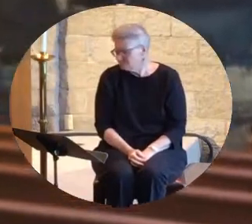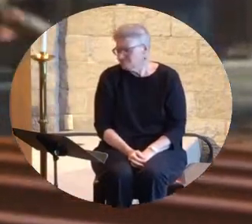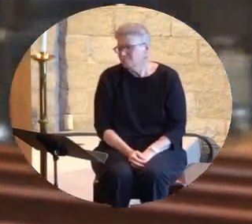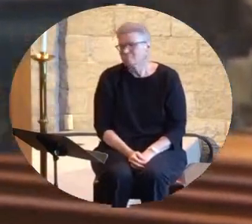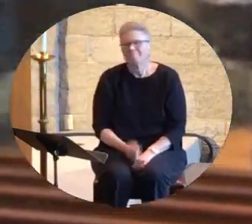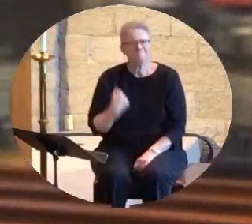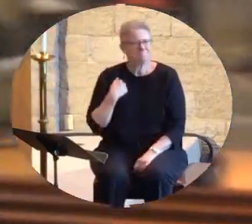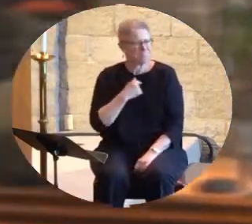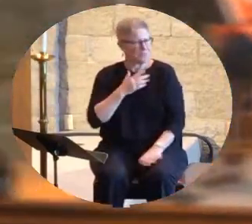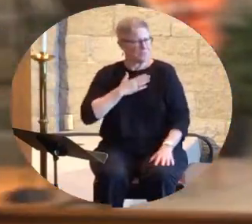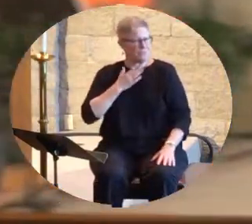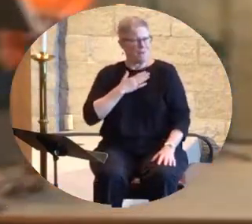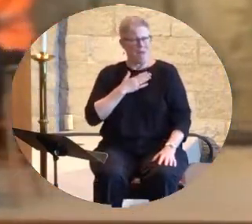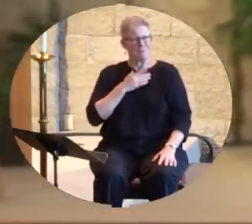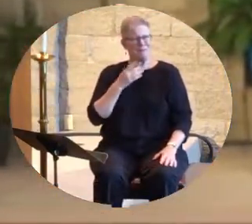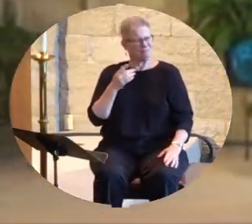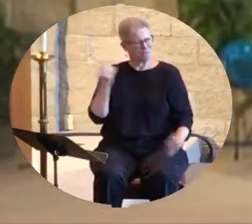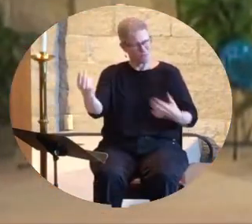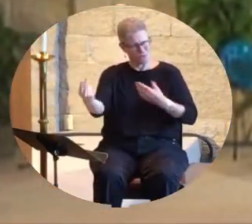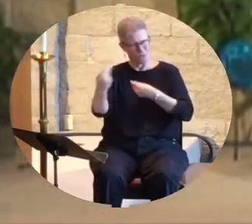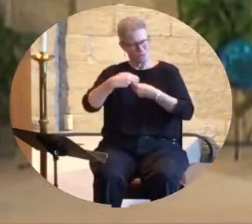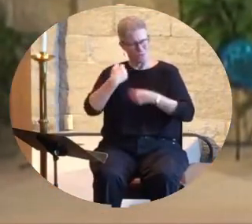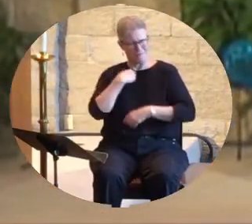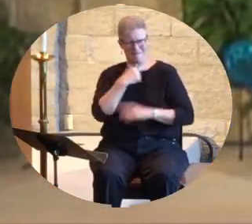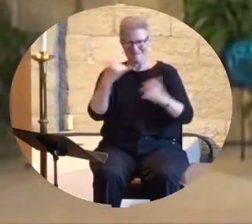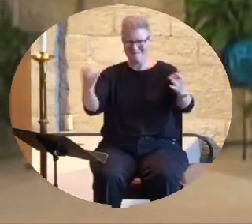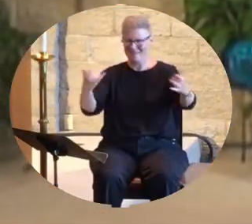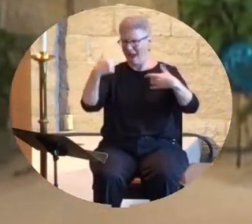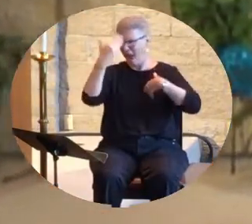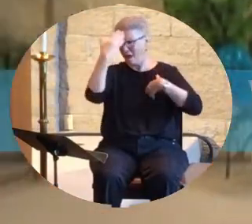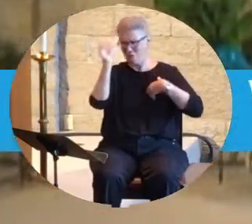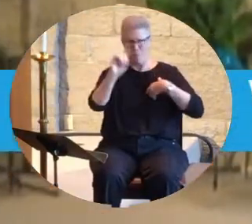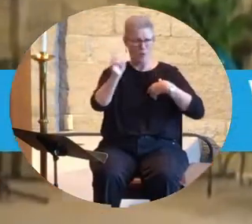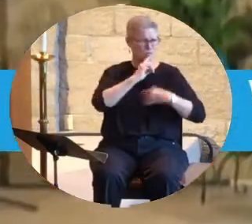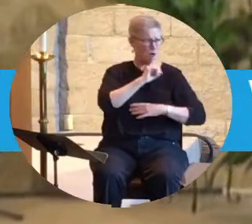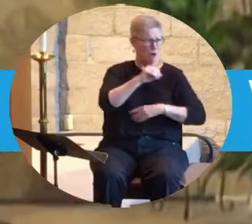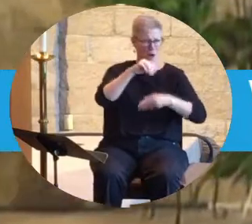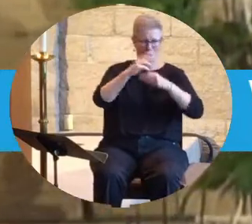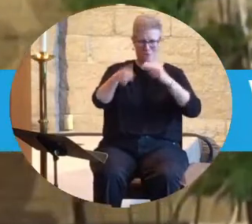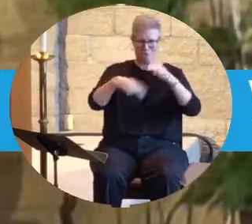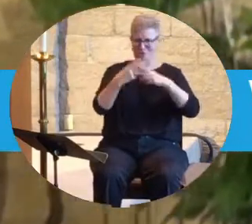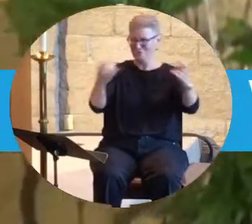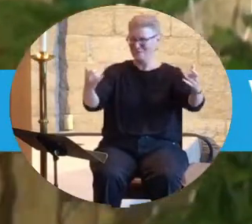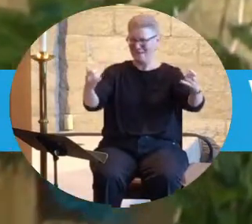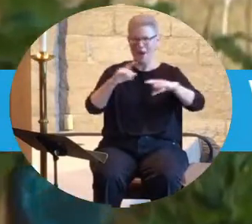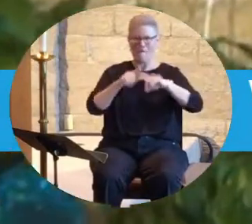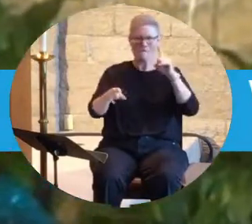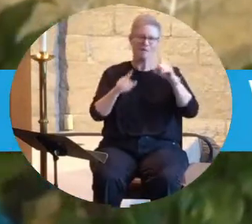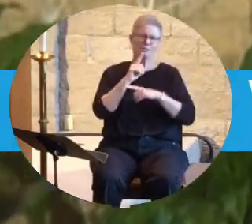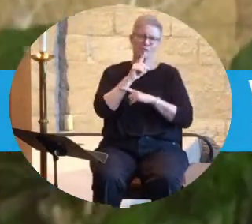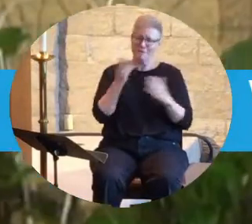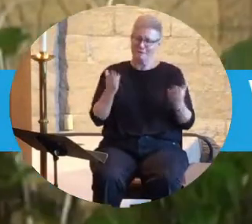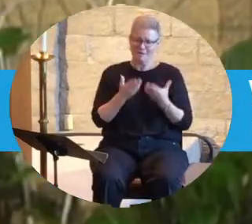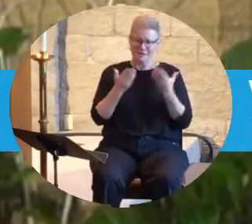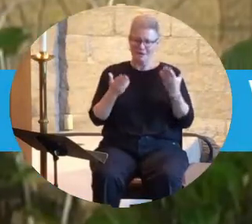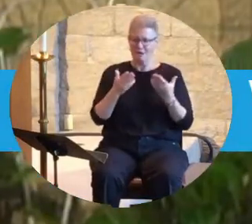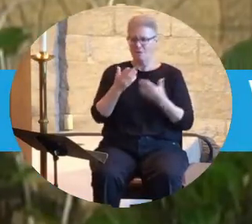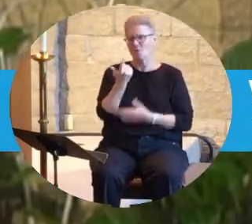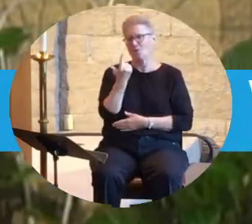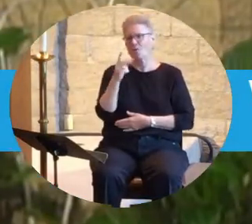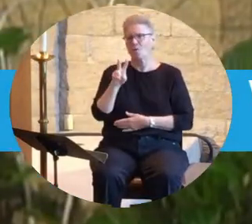So glad you're with us today. Thank you for joining us. I don't know where you are in the universe, but it is absolutely a beautiful day here in the Golden